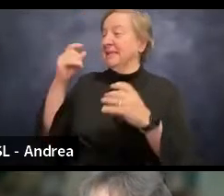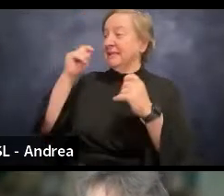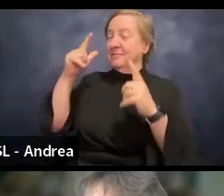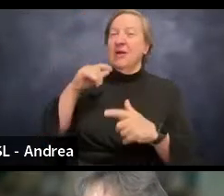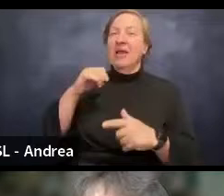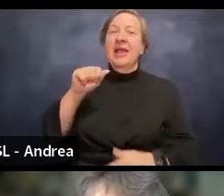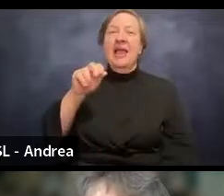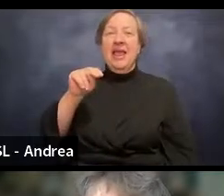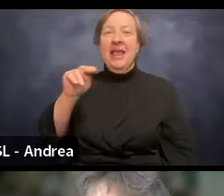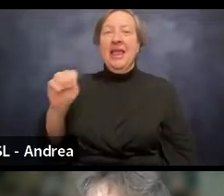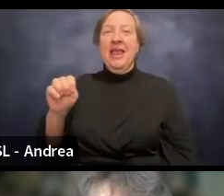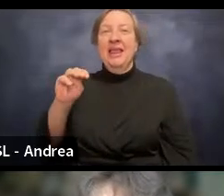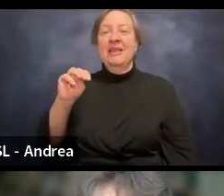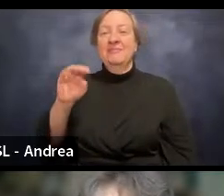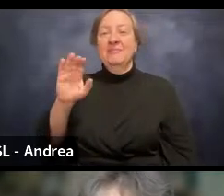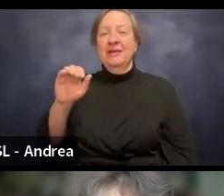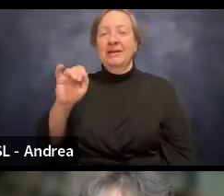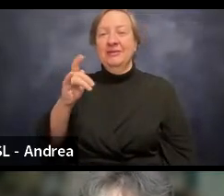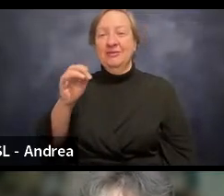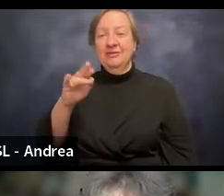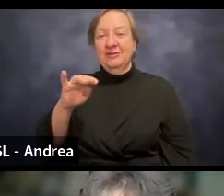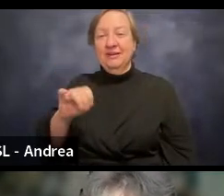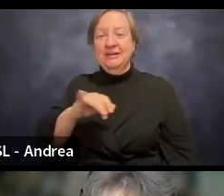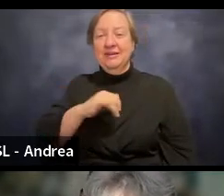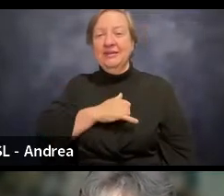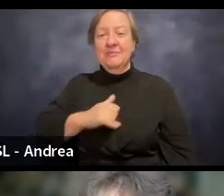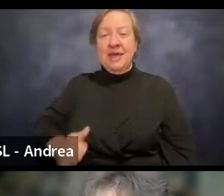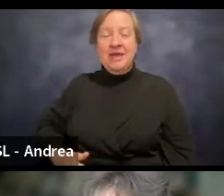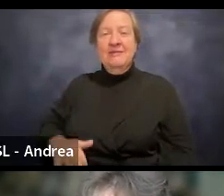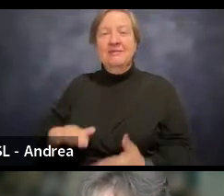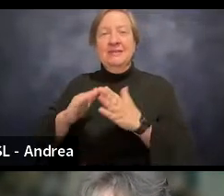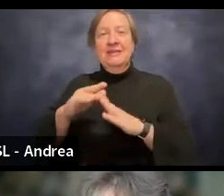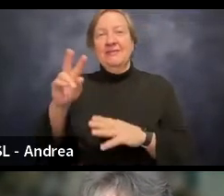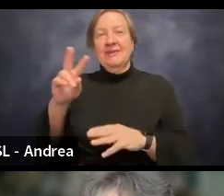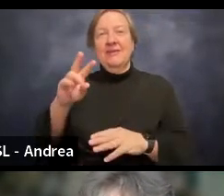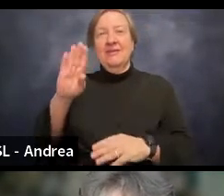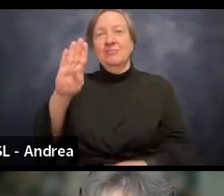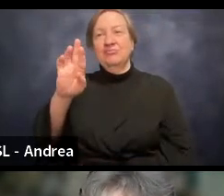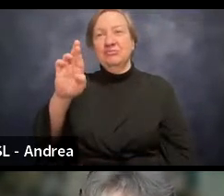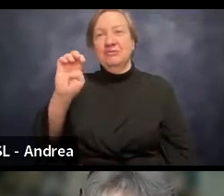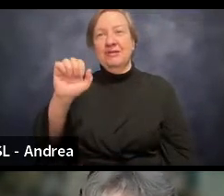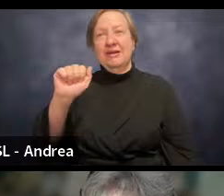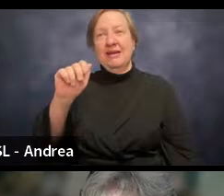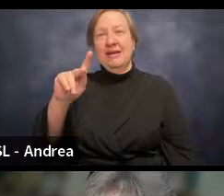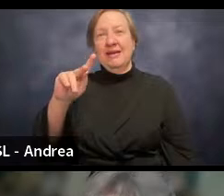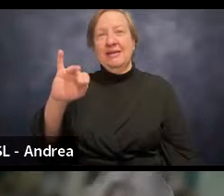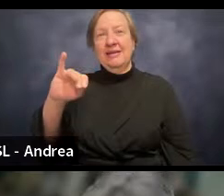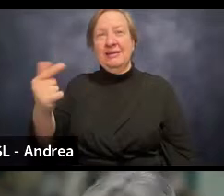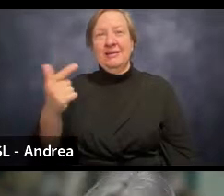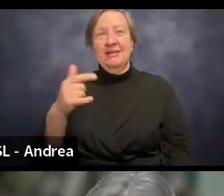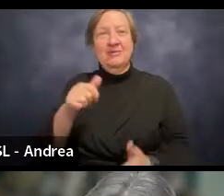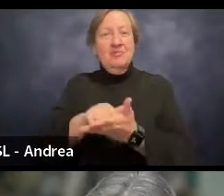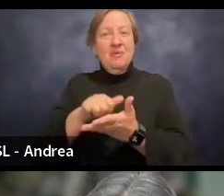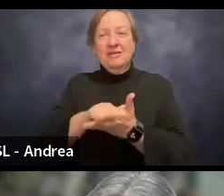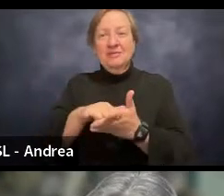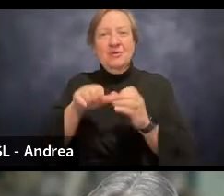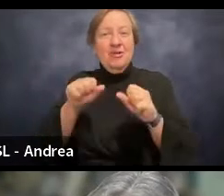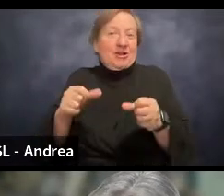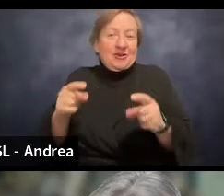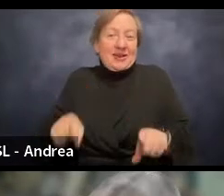McInerney, Ogle Mayor for the City of Vancouver, she, her, and breaking, just because there is no possible way that could ever